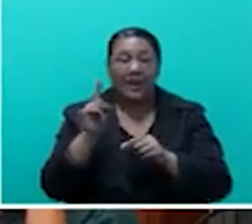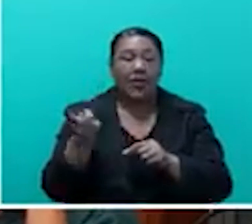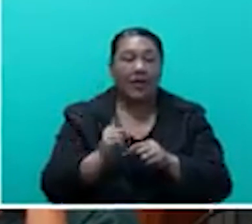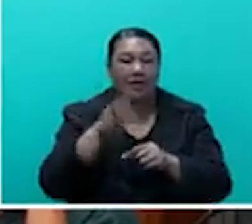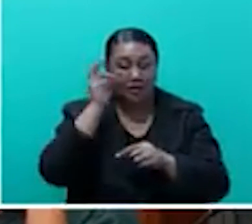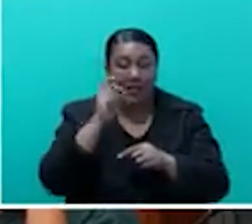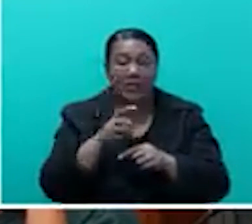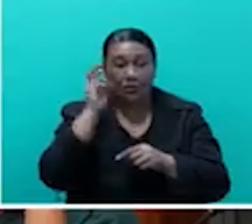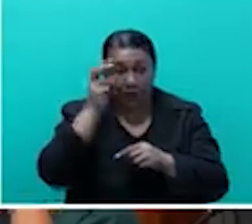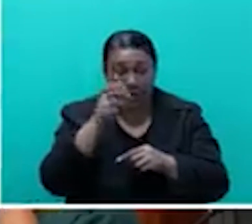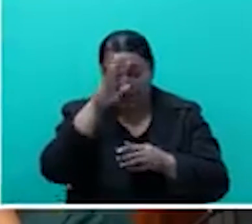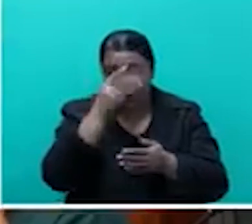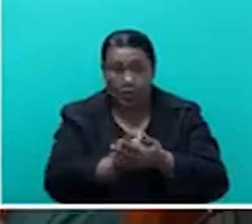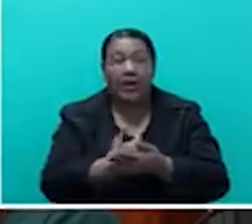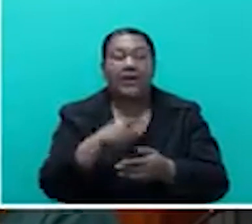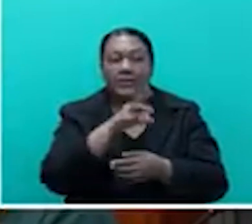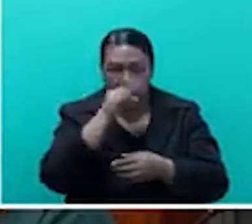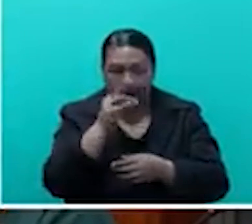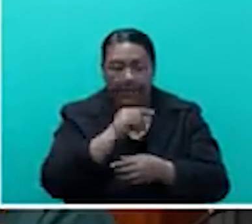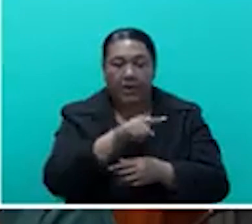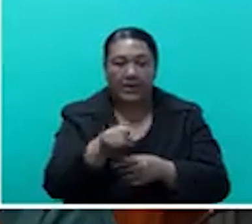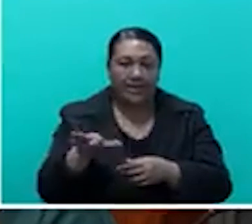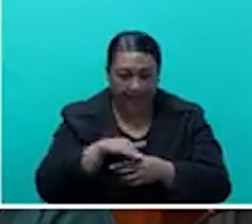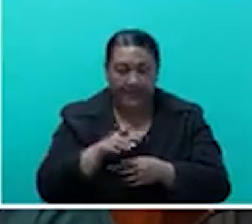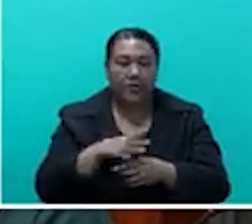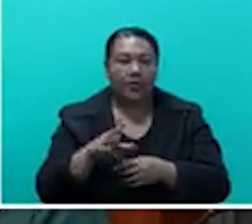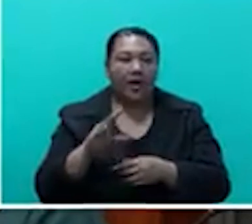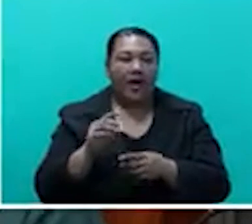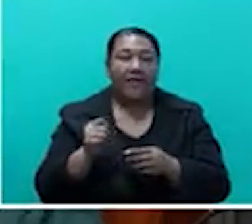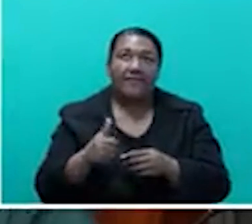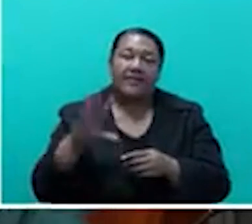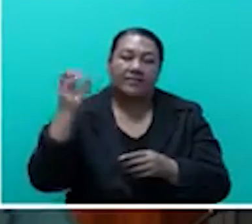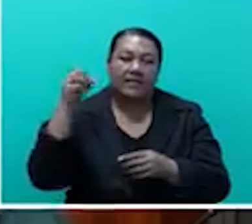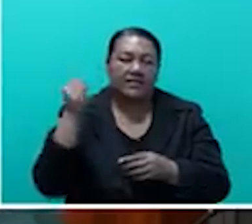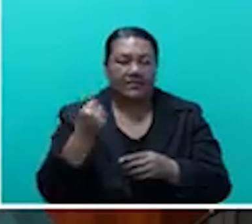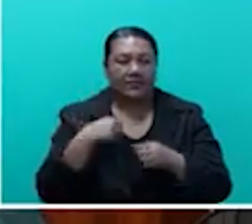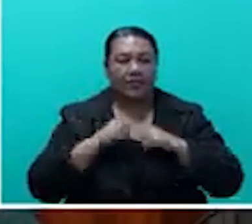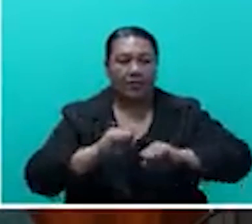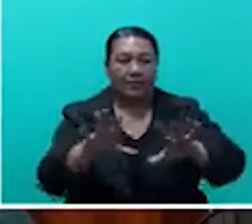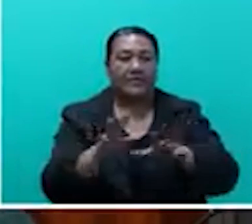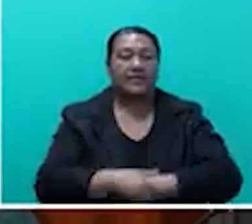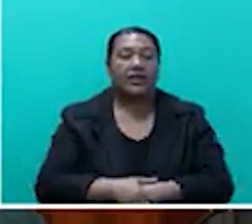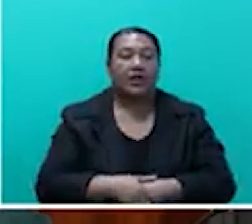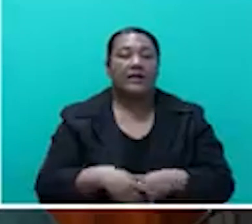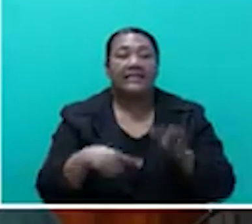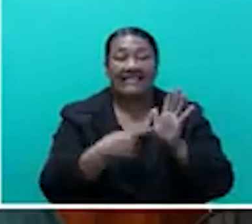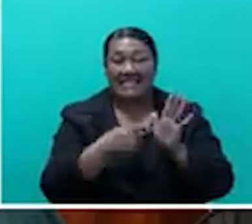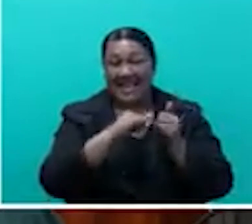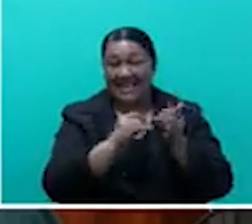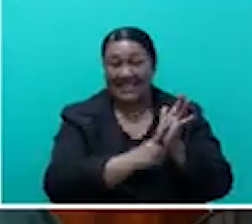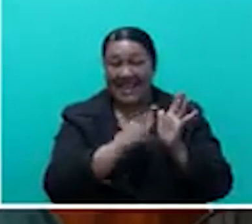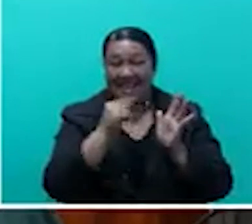train students and employ them after successful completion. And I must thank the TSLS for coming up with the idea as a new